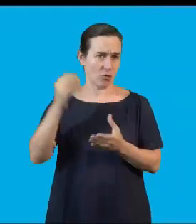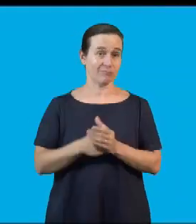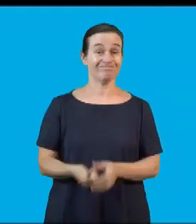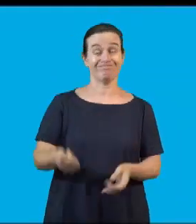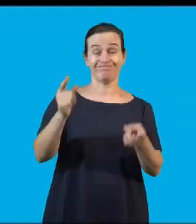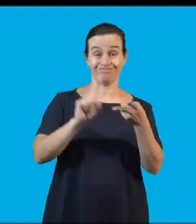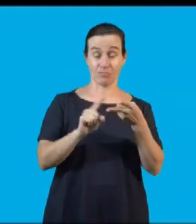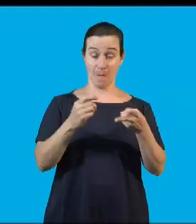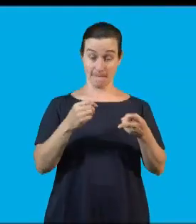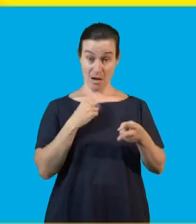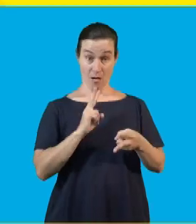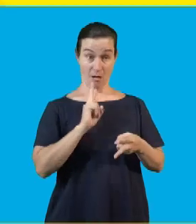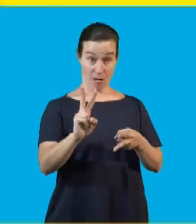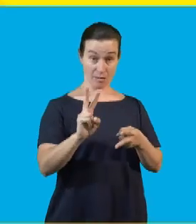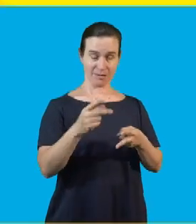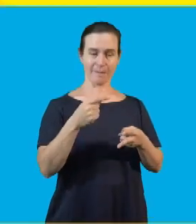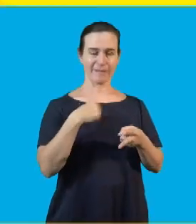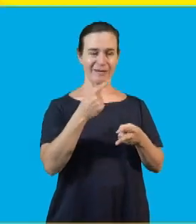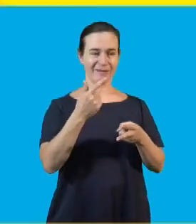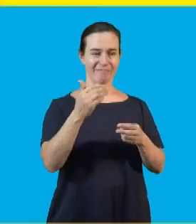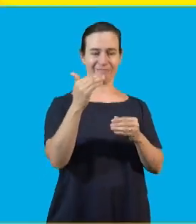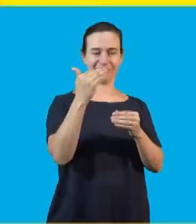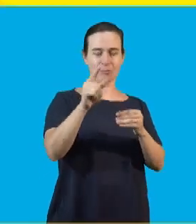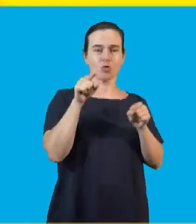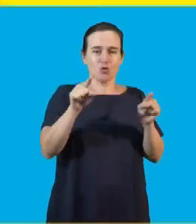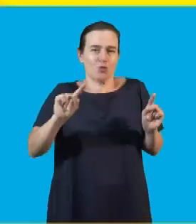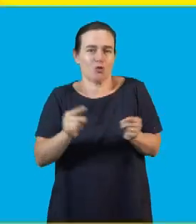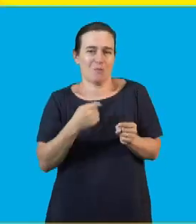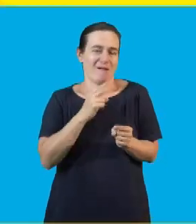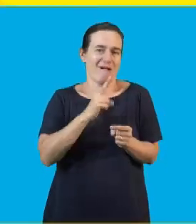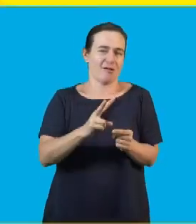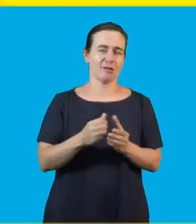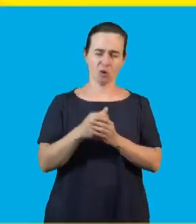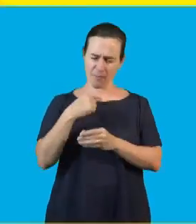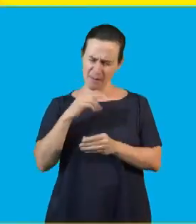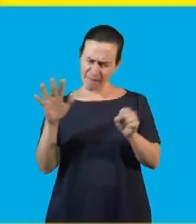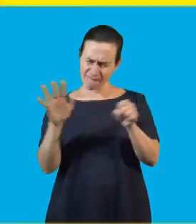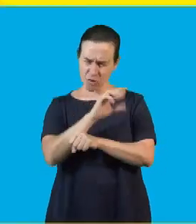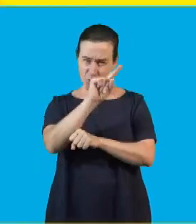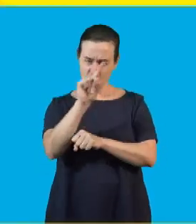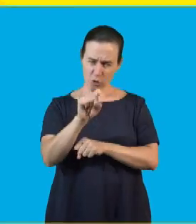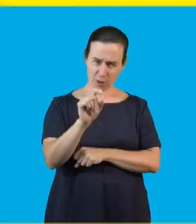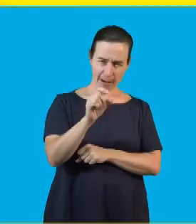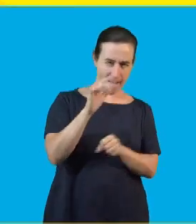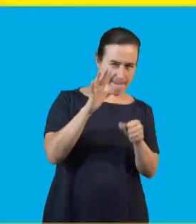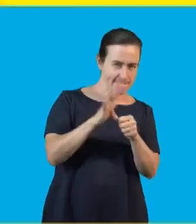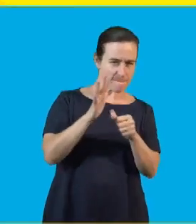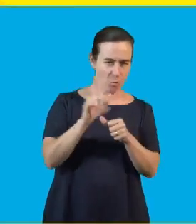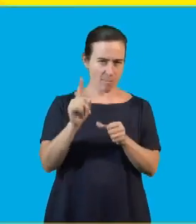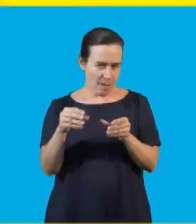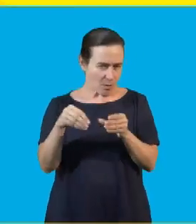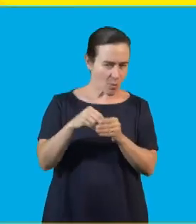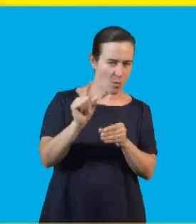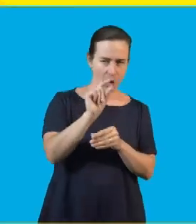is incomplete answers. When you're reading the question, make sure that you highlight and underline those key ideas,